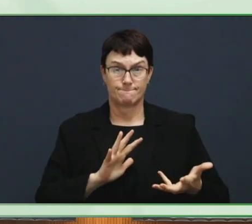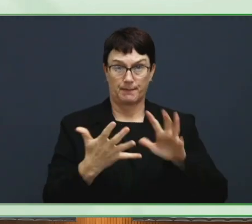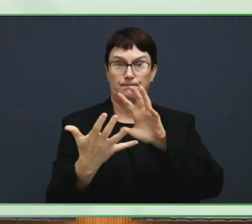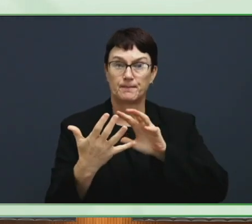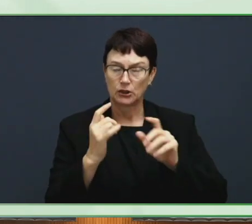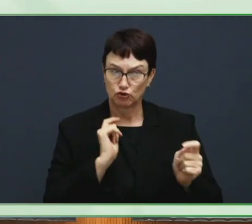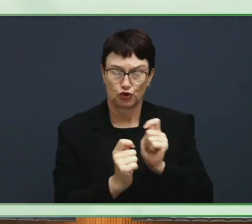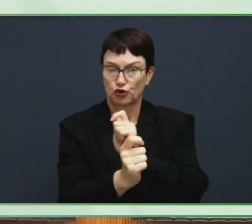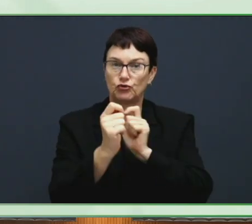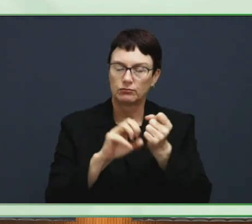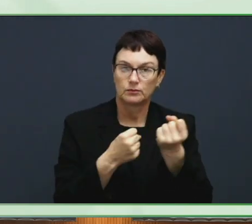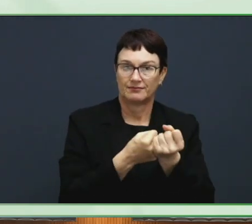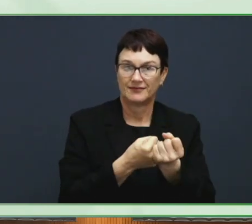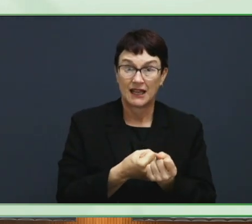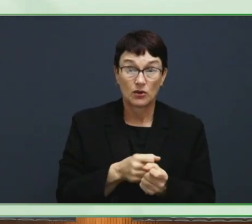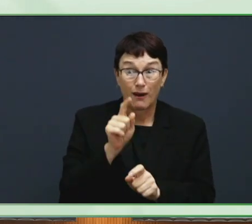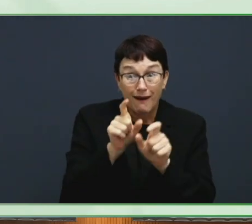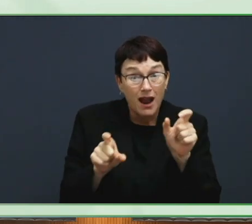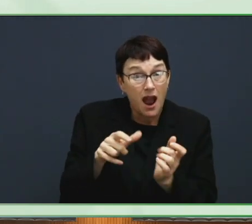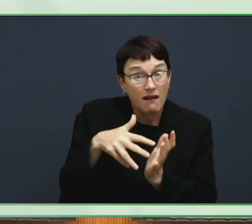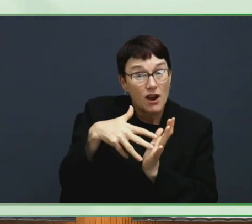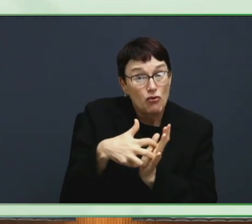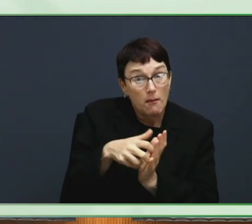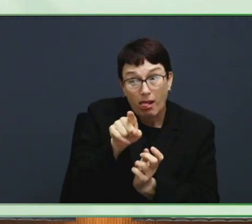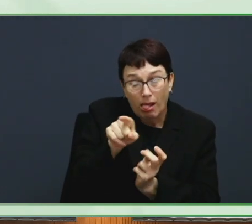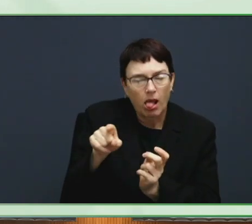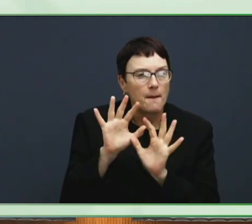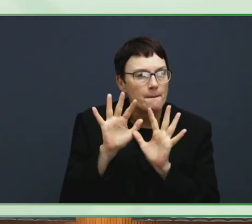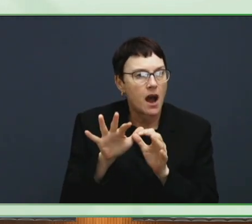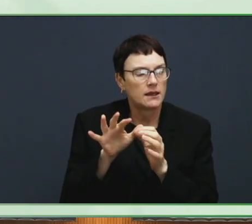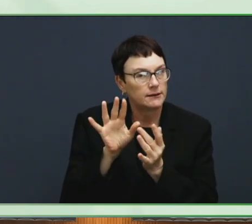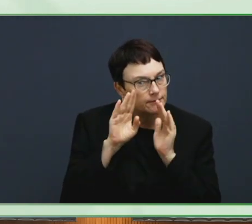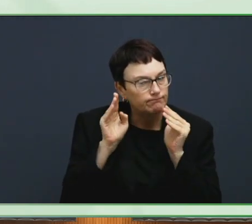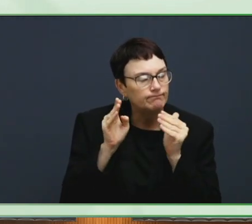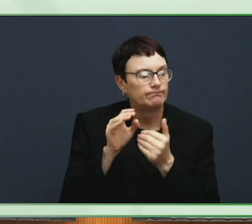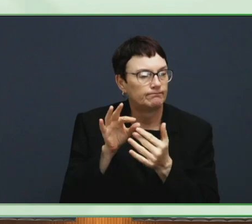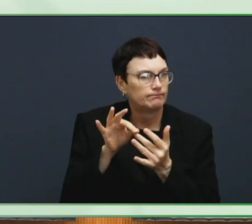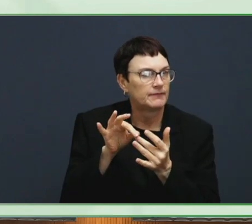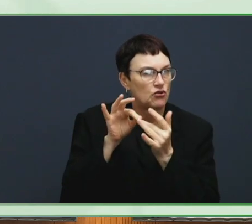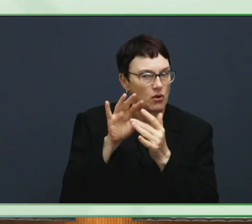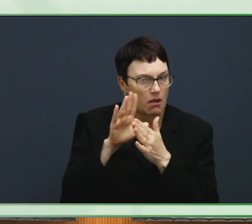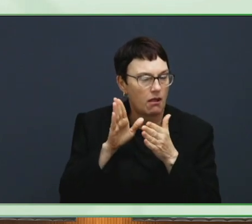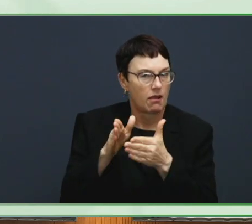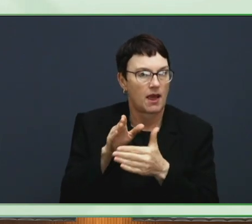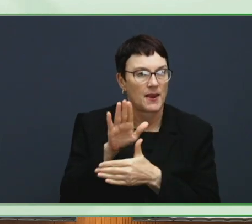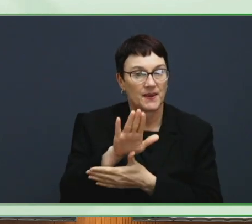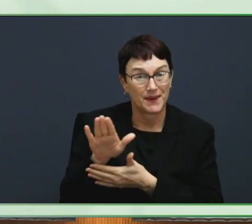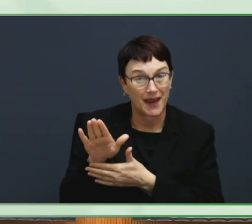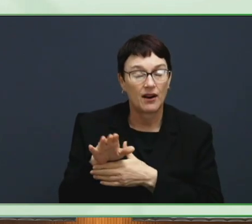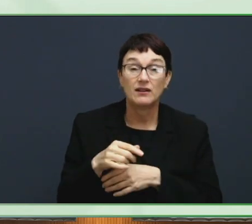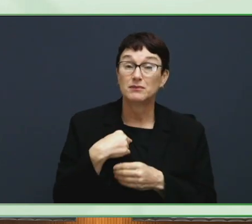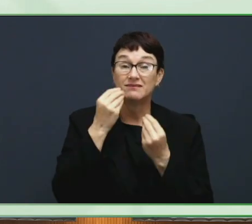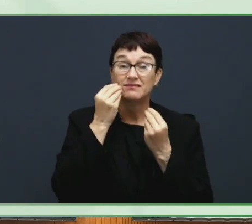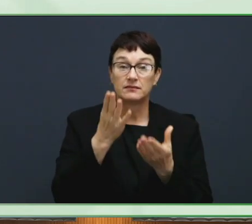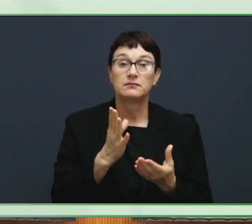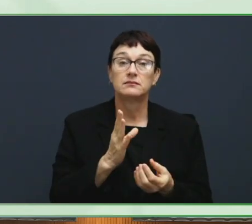the vulnerable groups. So I want to say that inclusion is not an option, but